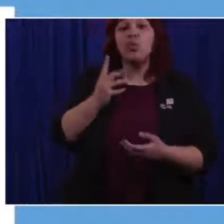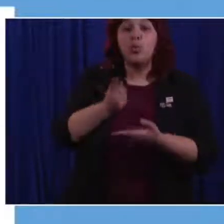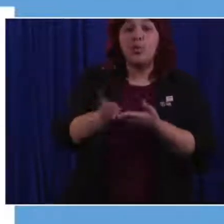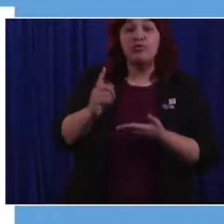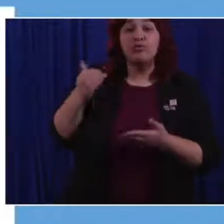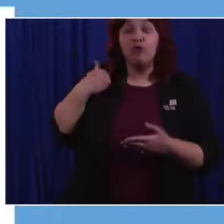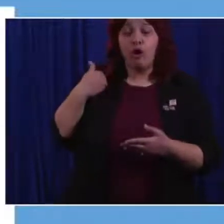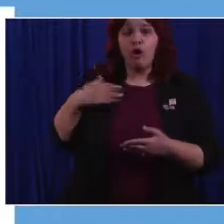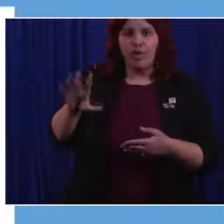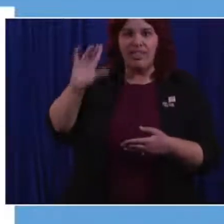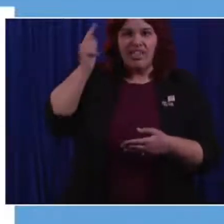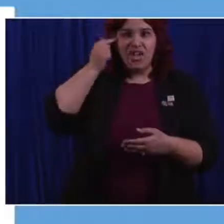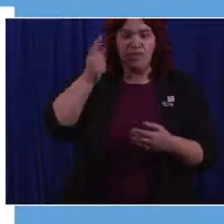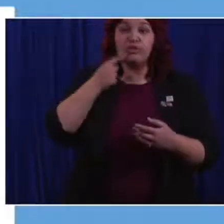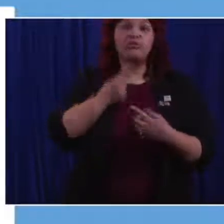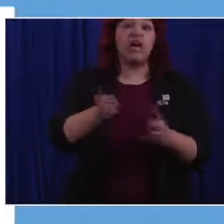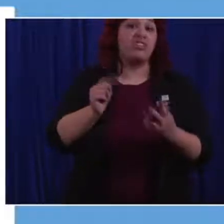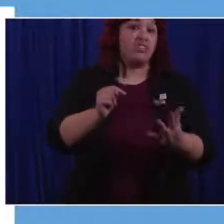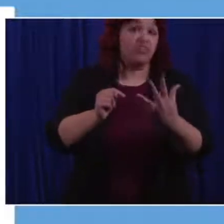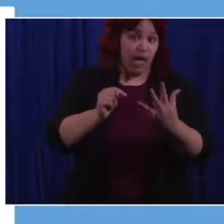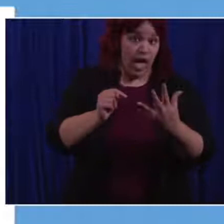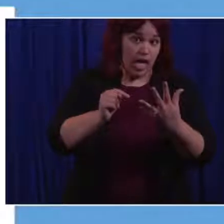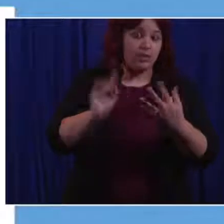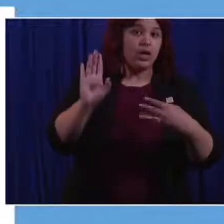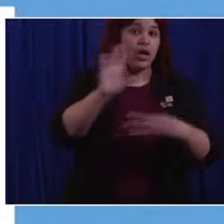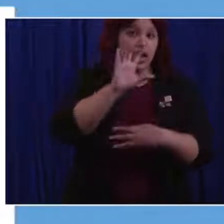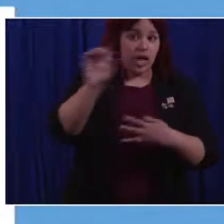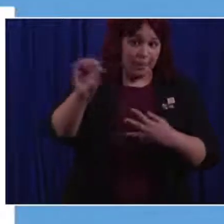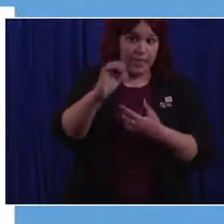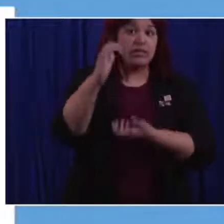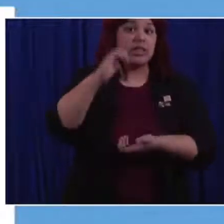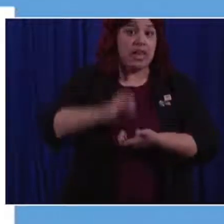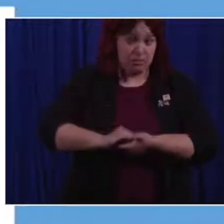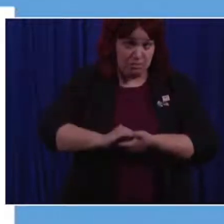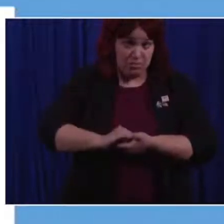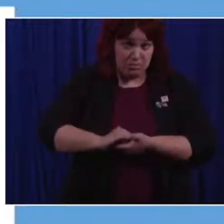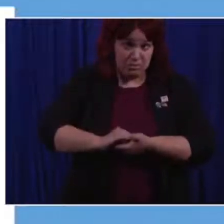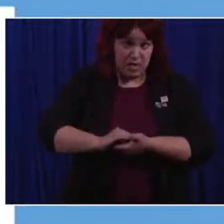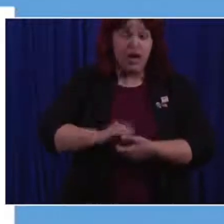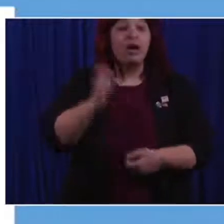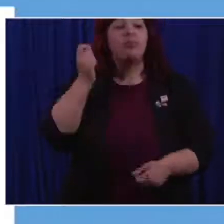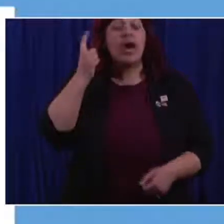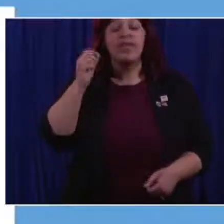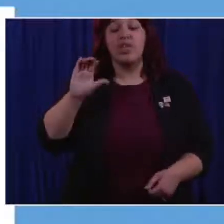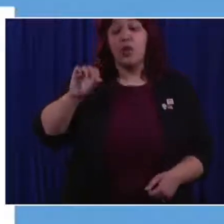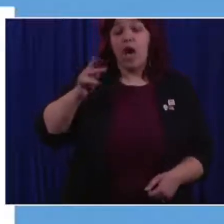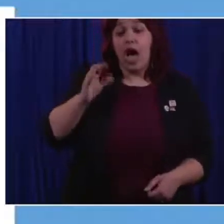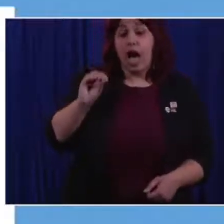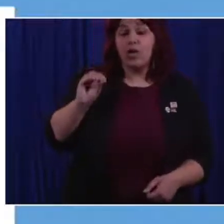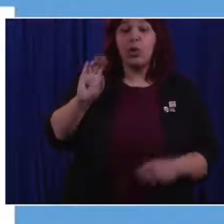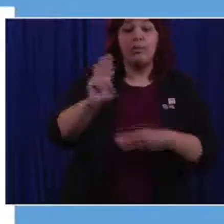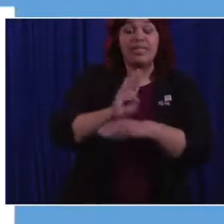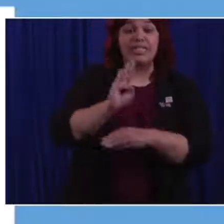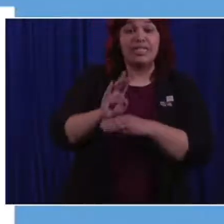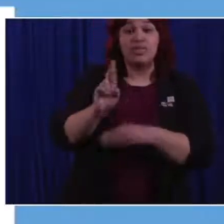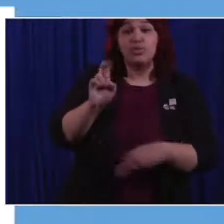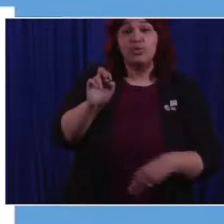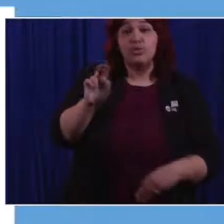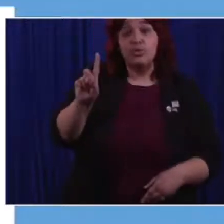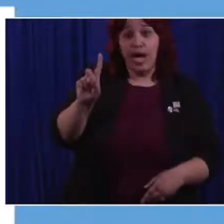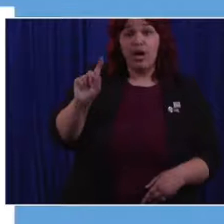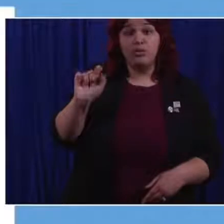part of this team. That was a kickoff, and in conjunction with the Ohio Business Roundtable. That included Fifth Third